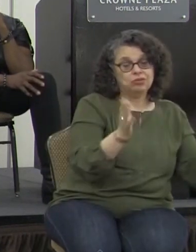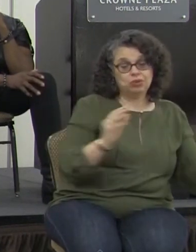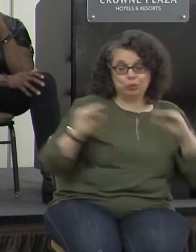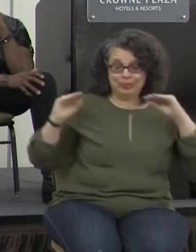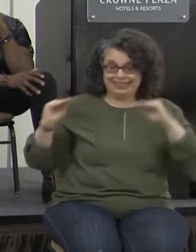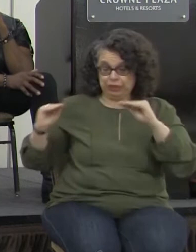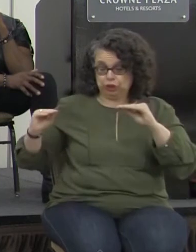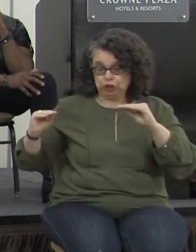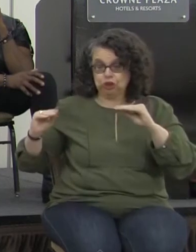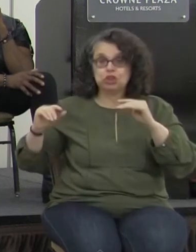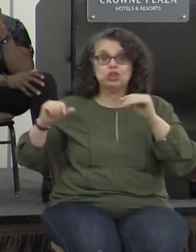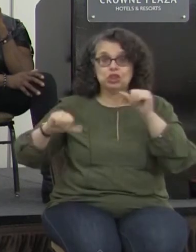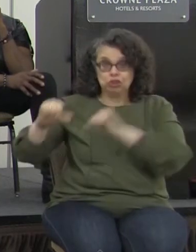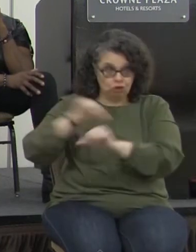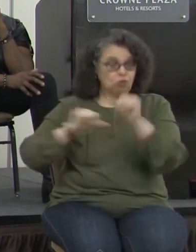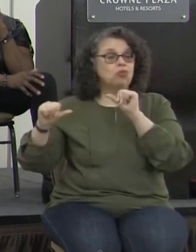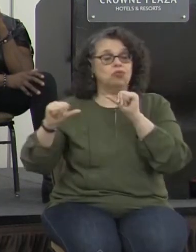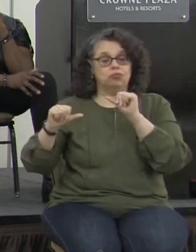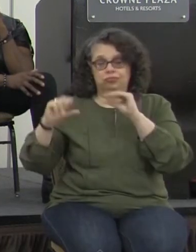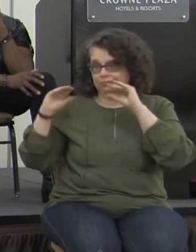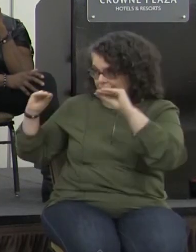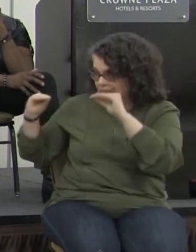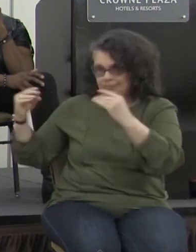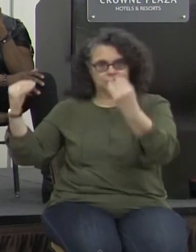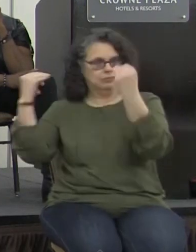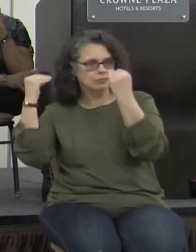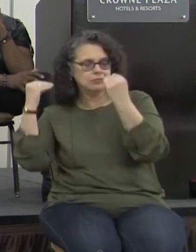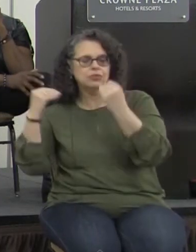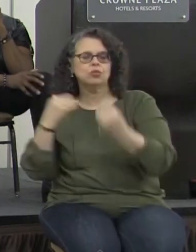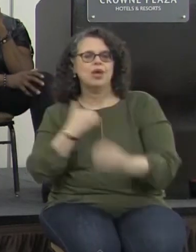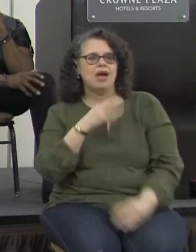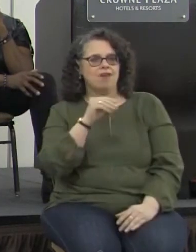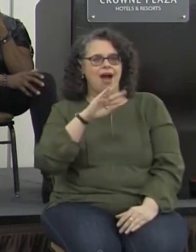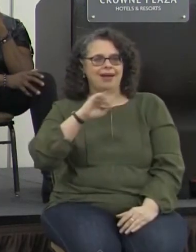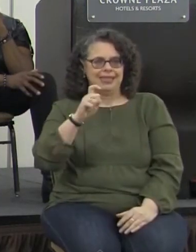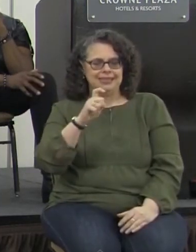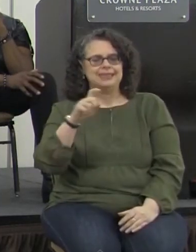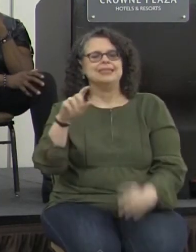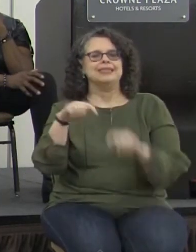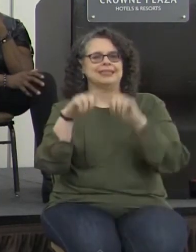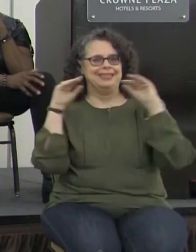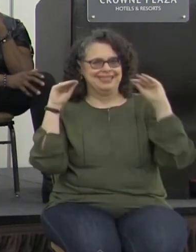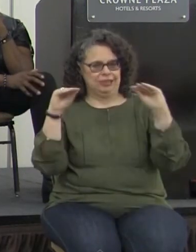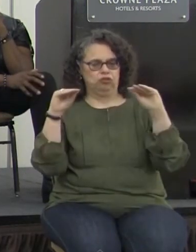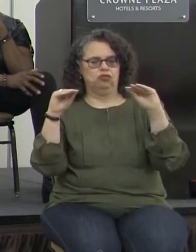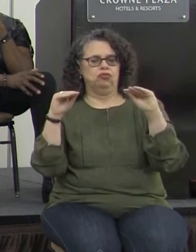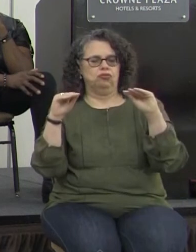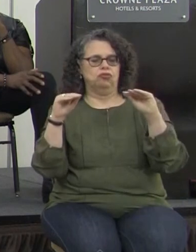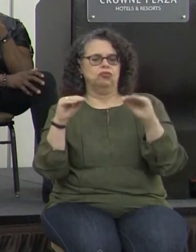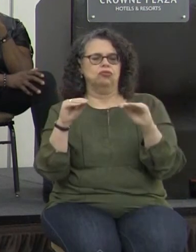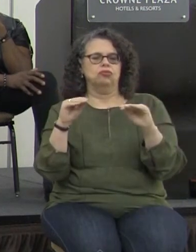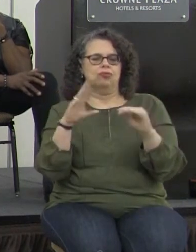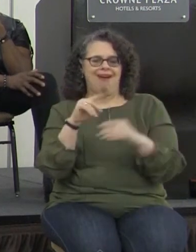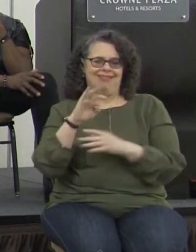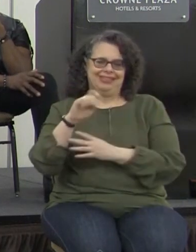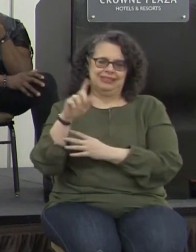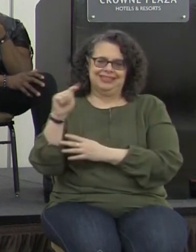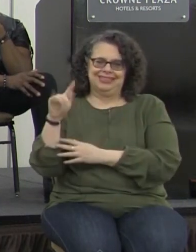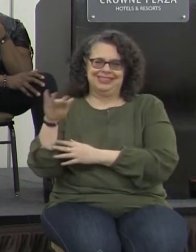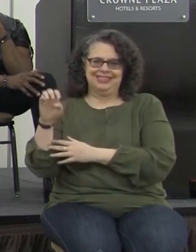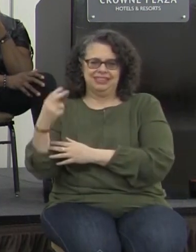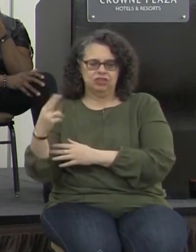each other. We have Onyx Teach, which is our national